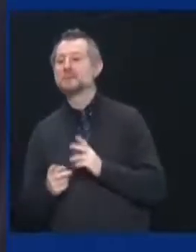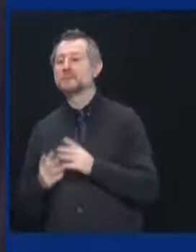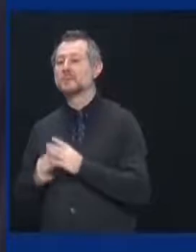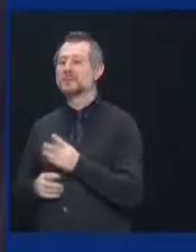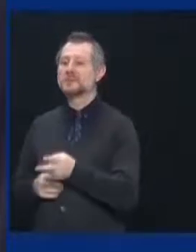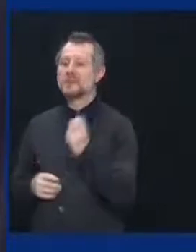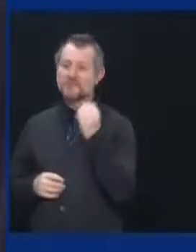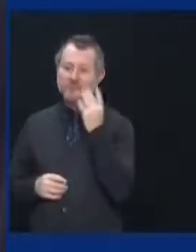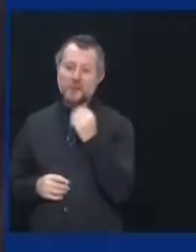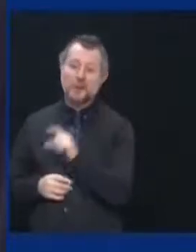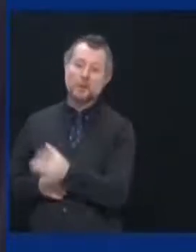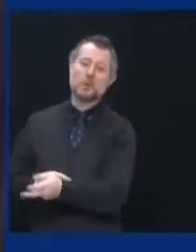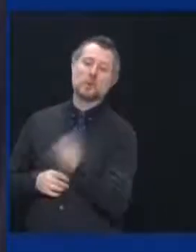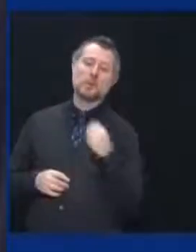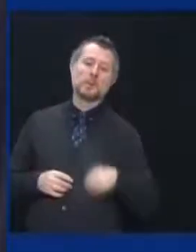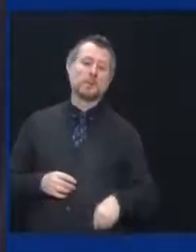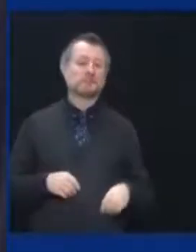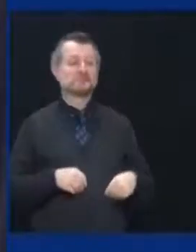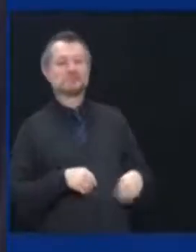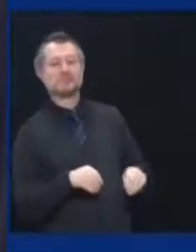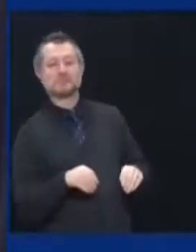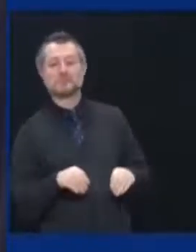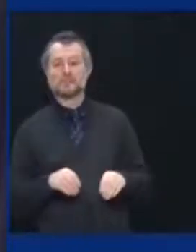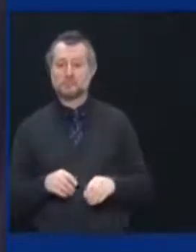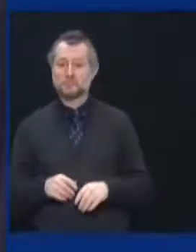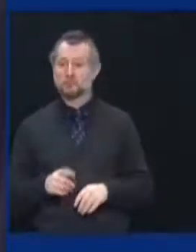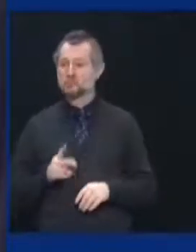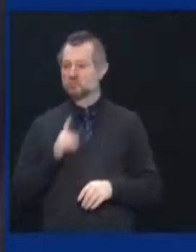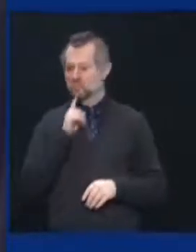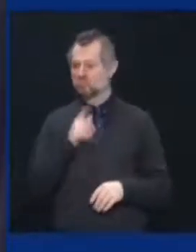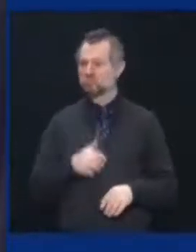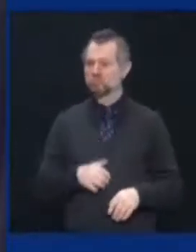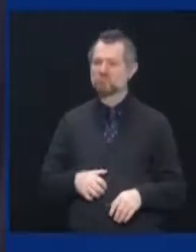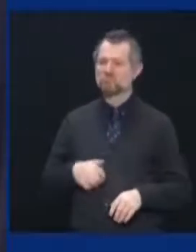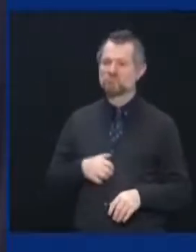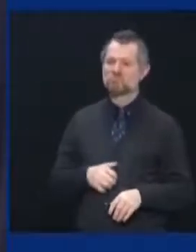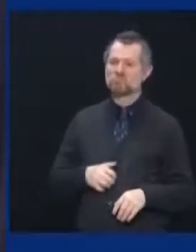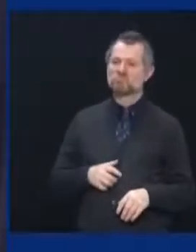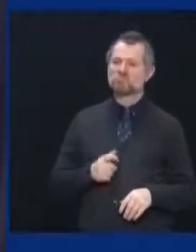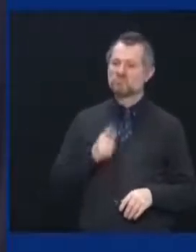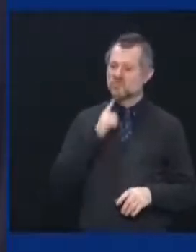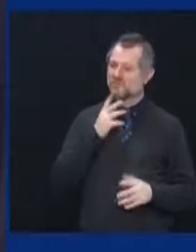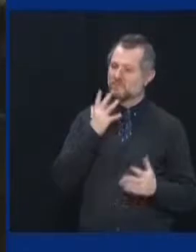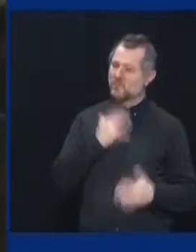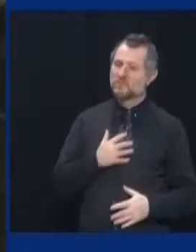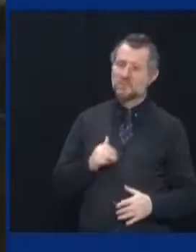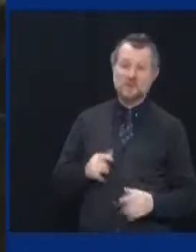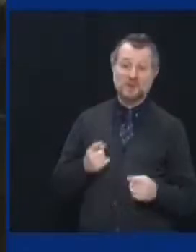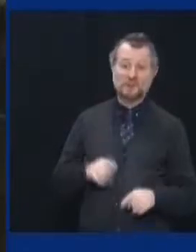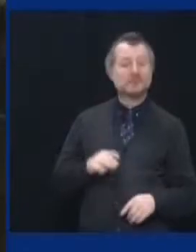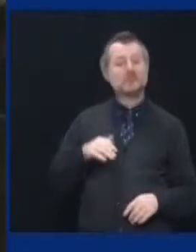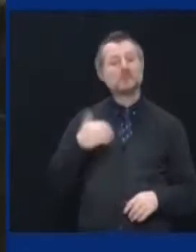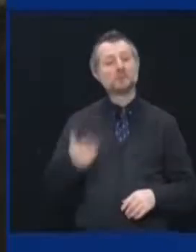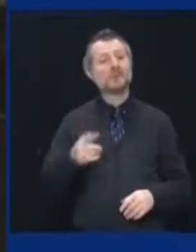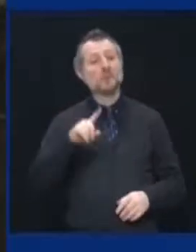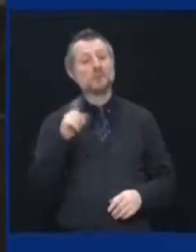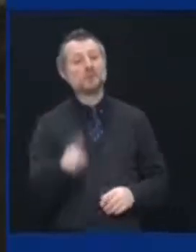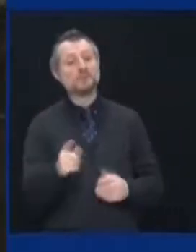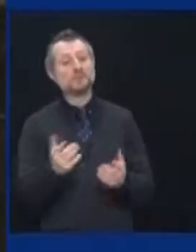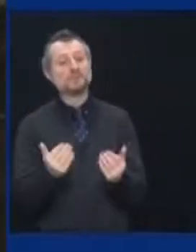It's almost predictable, as ugly and as unfortunate as it is. Next question.